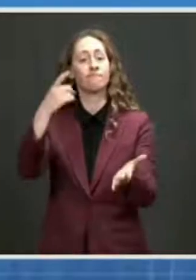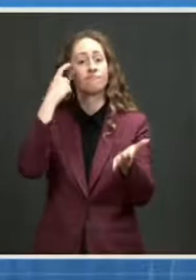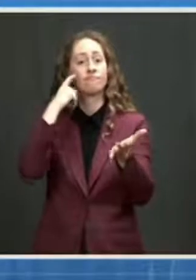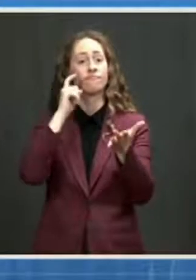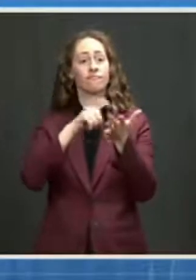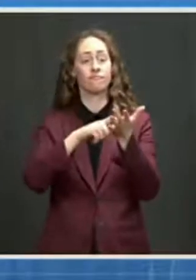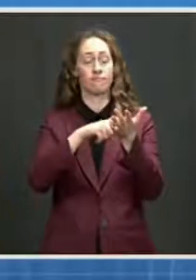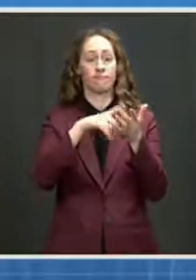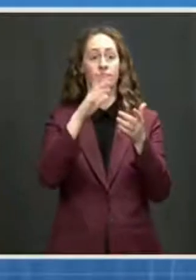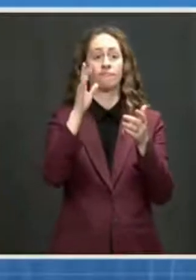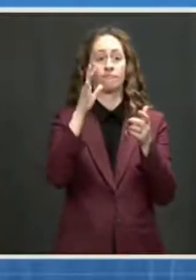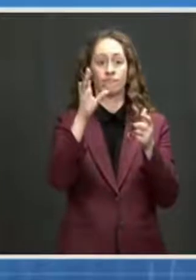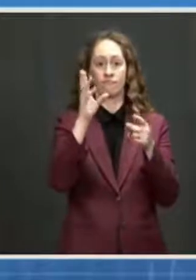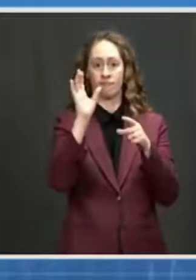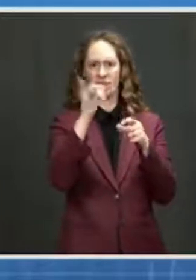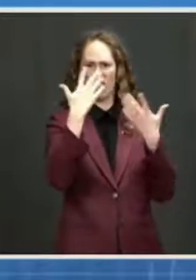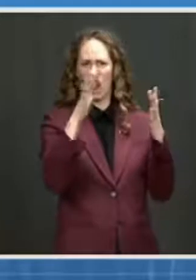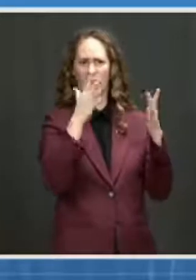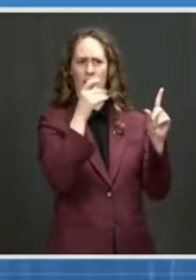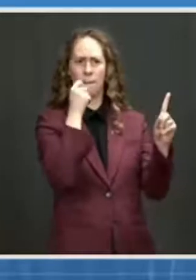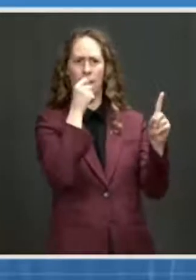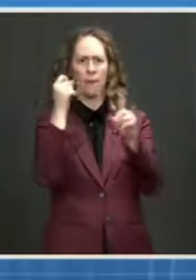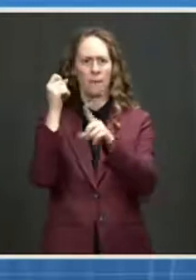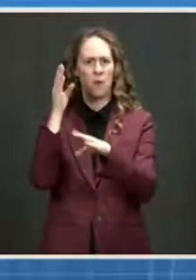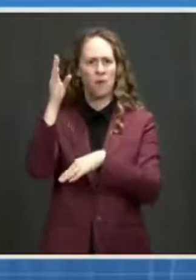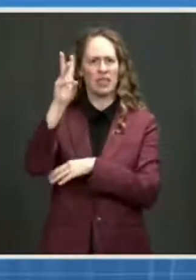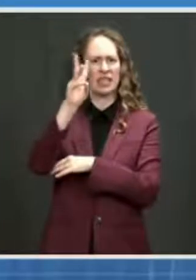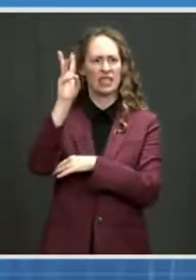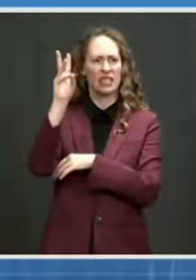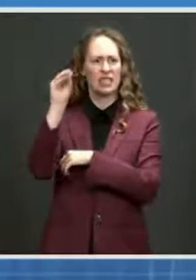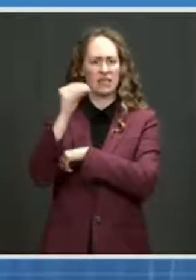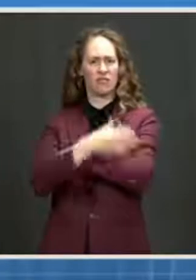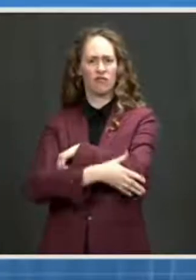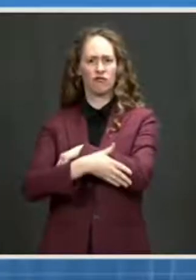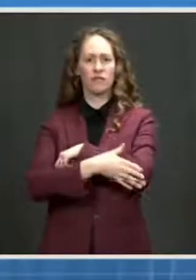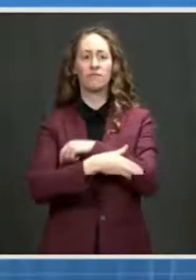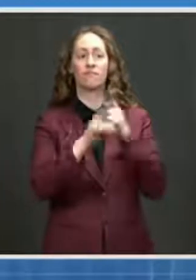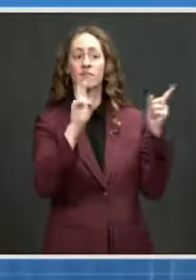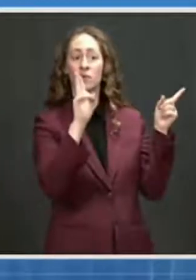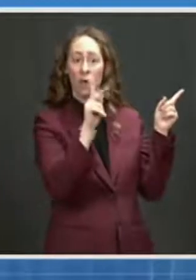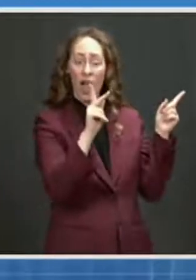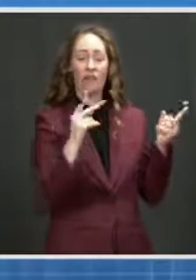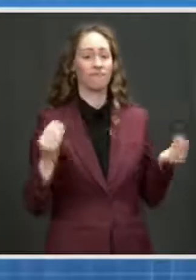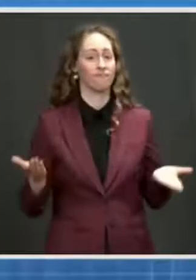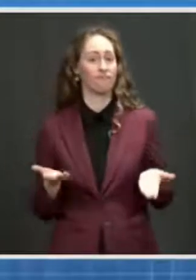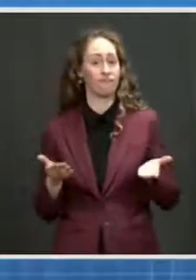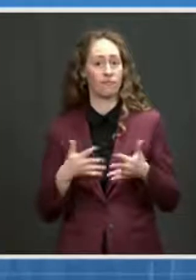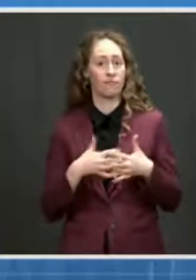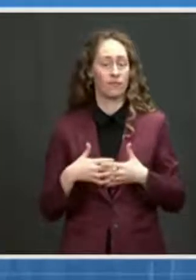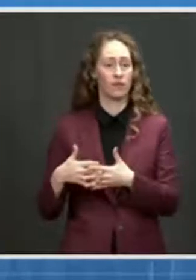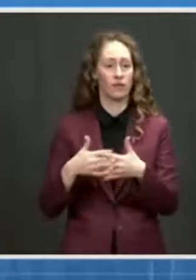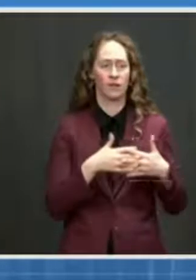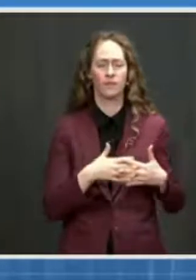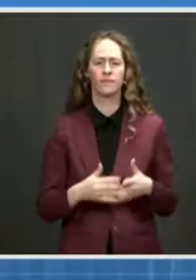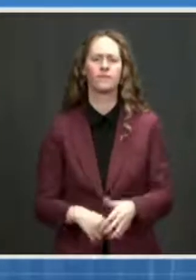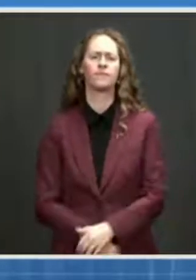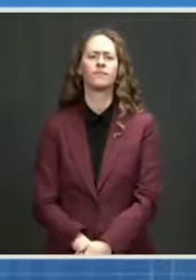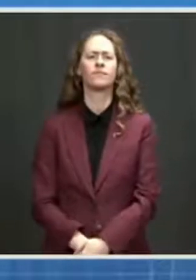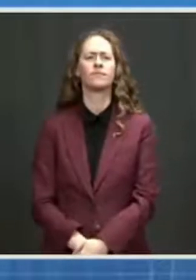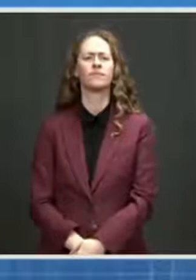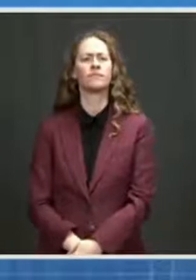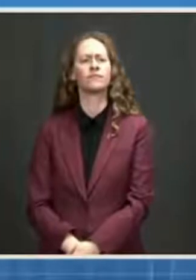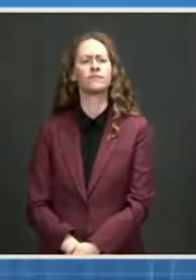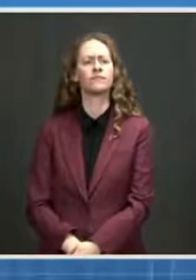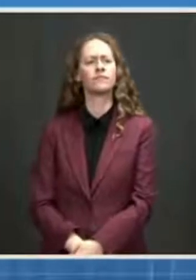and the USA. Clearly now its transmissibility appears to be greater than the wild type, namely the alpha